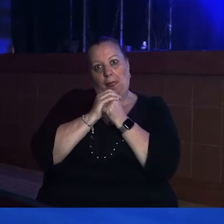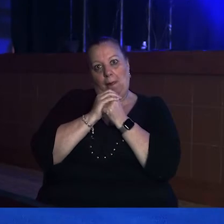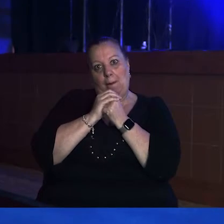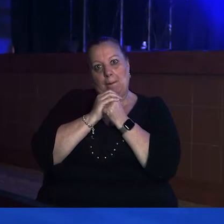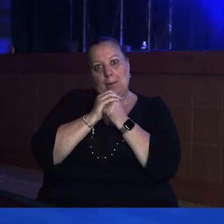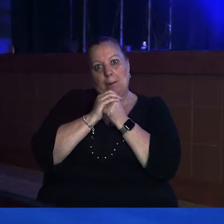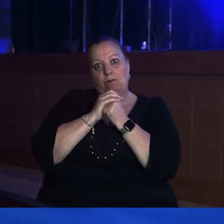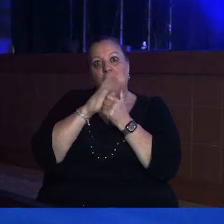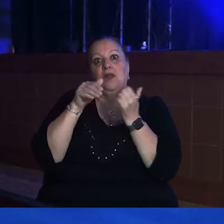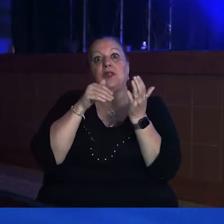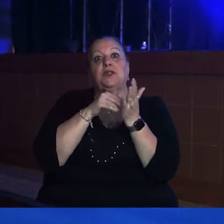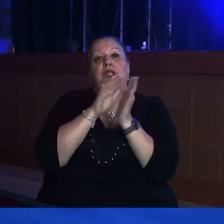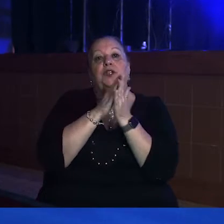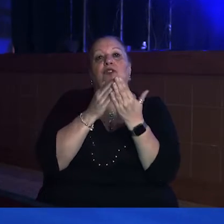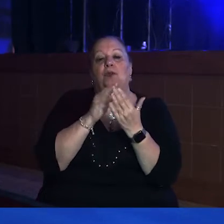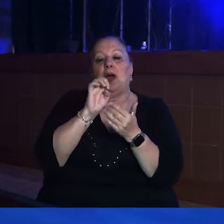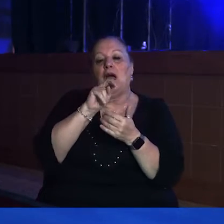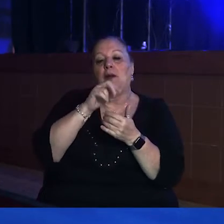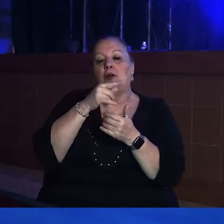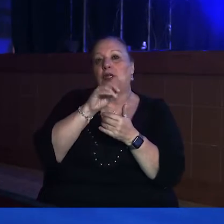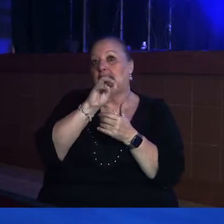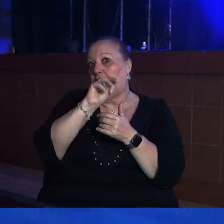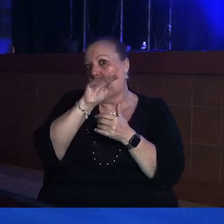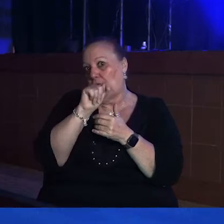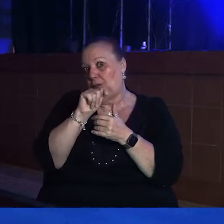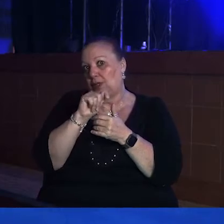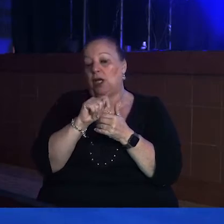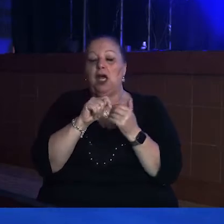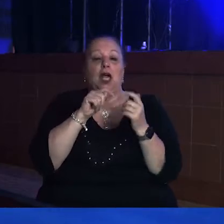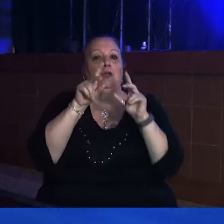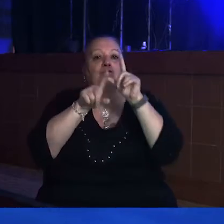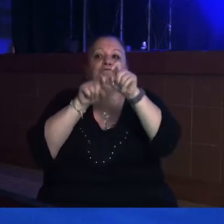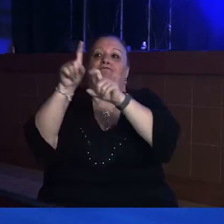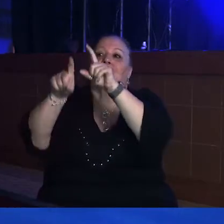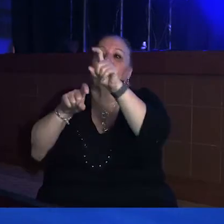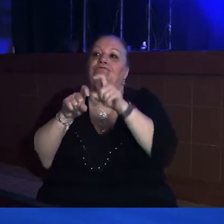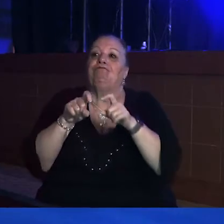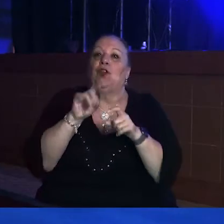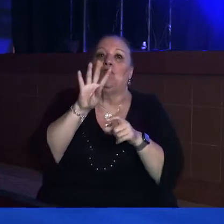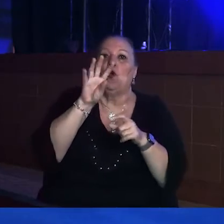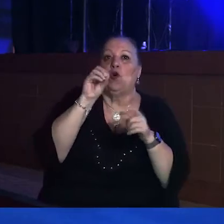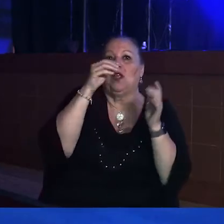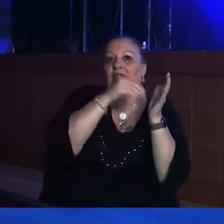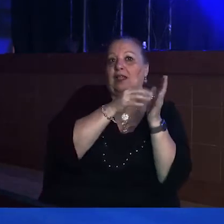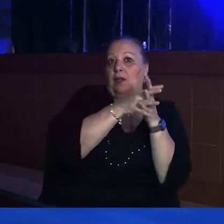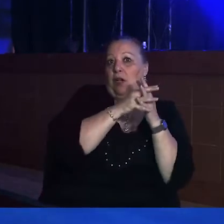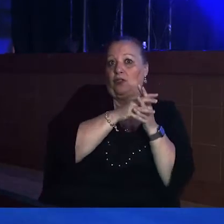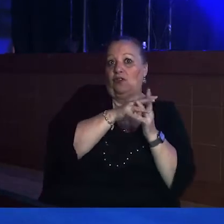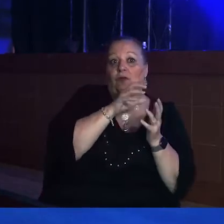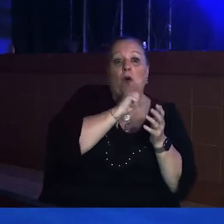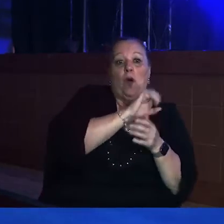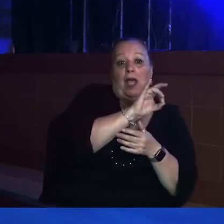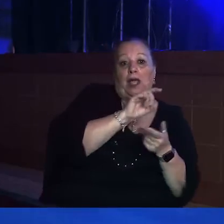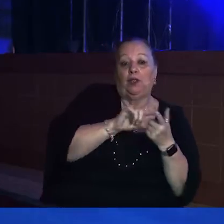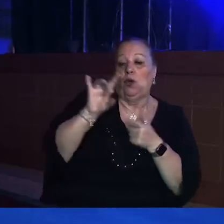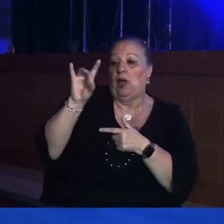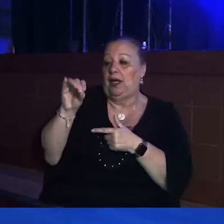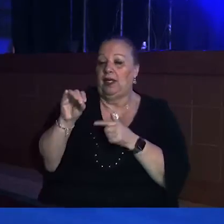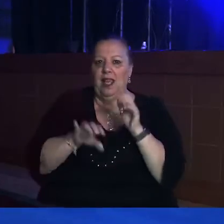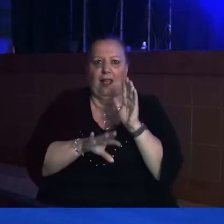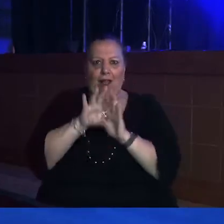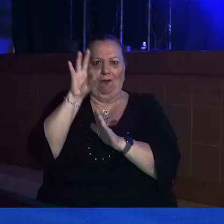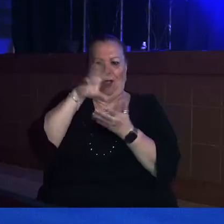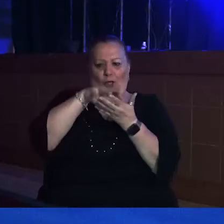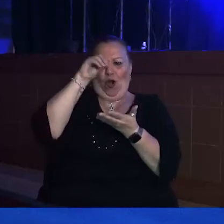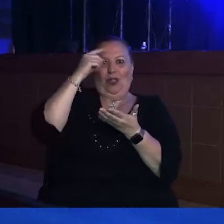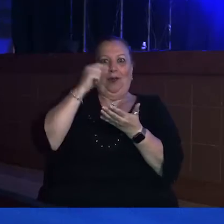Engagement recently surveyed 40,000 Americans from the age of 8 to 80, and they discovered something that they were not even looking for. This is